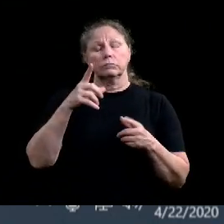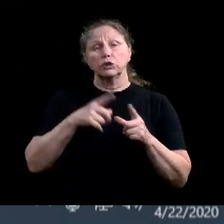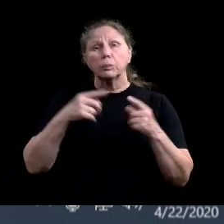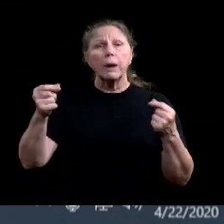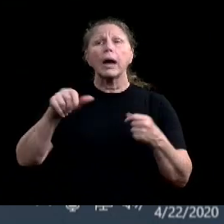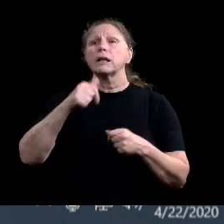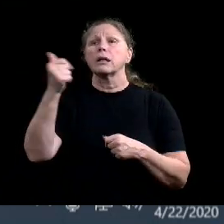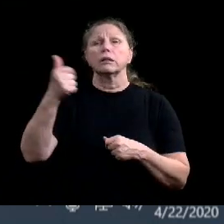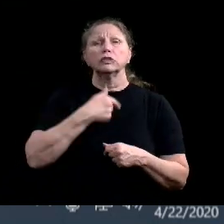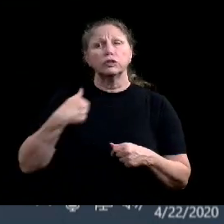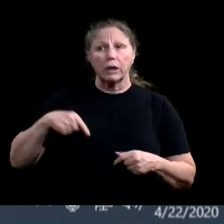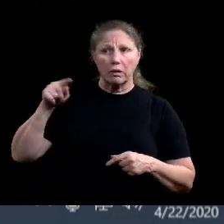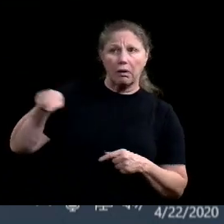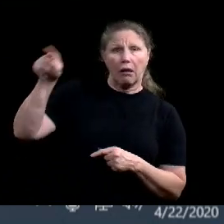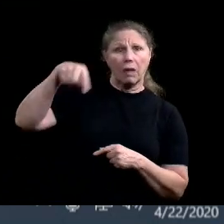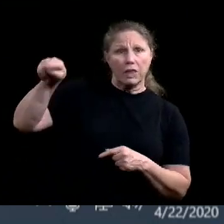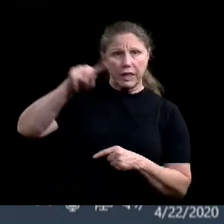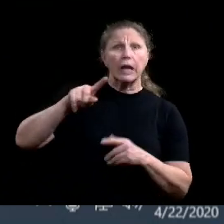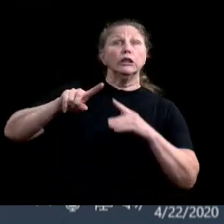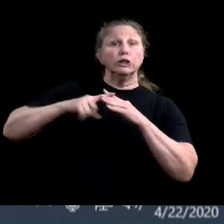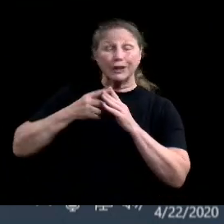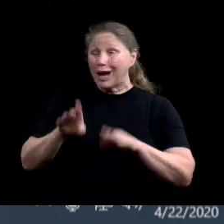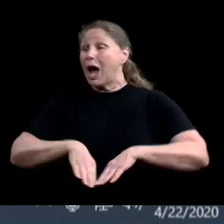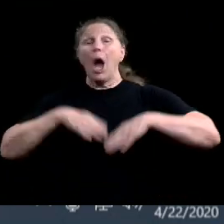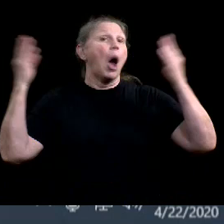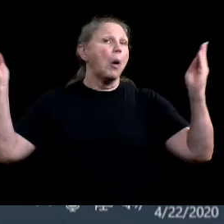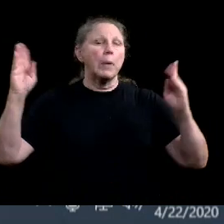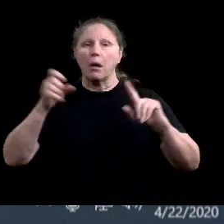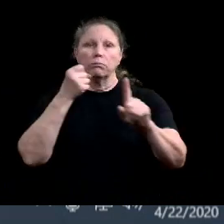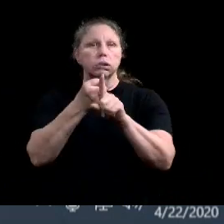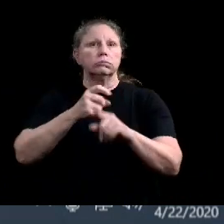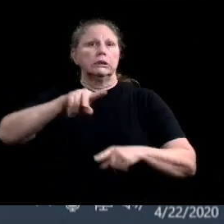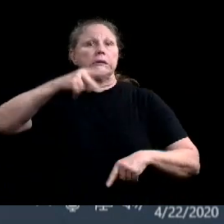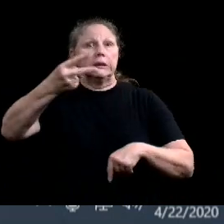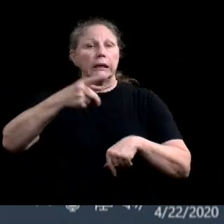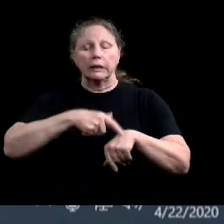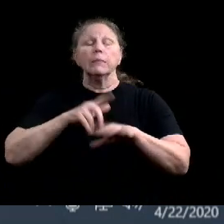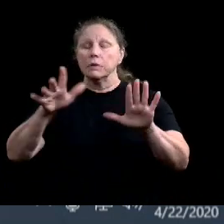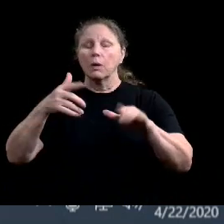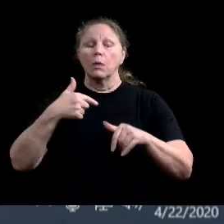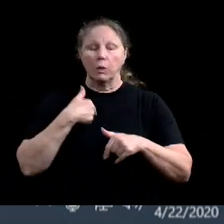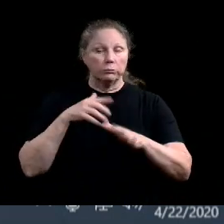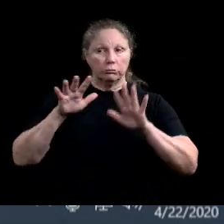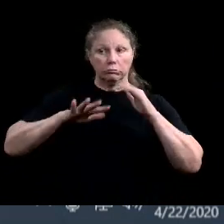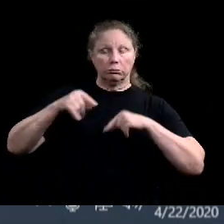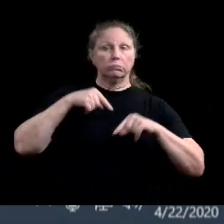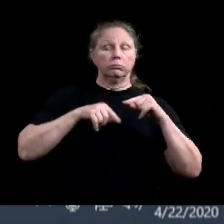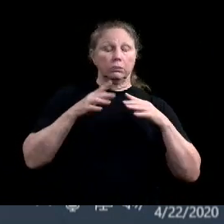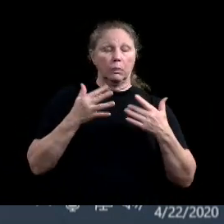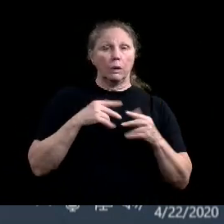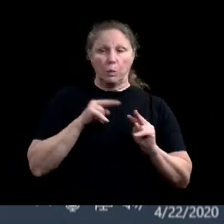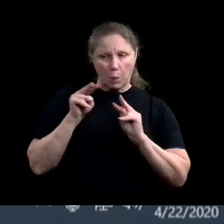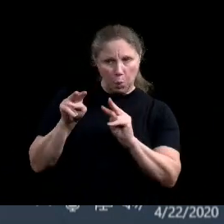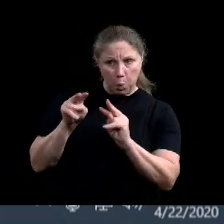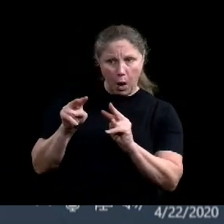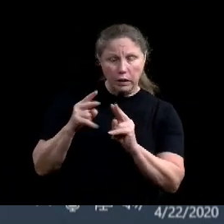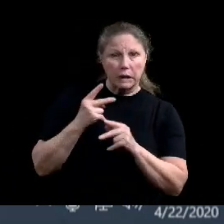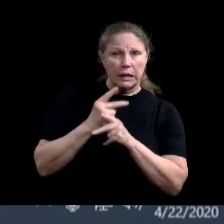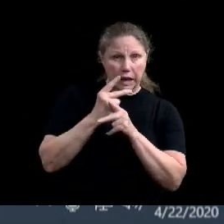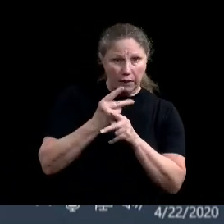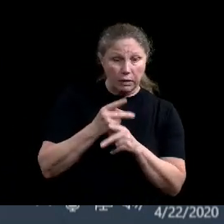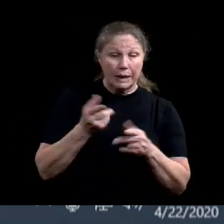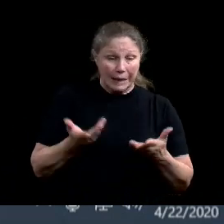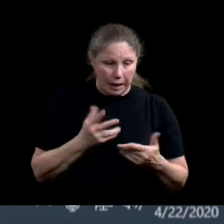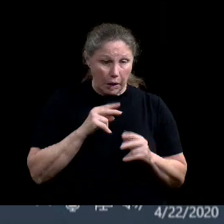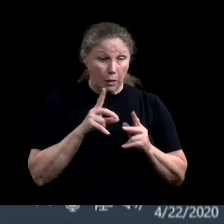got to all watch that situation very carefully as we begin to, in a very careful, phased way, lift out of this shelter